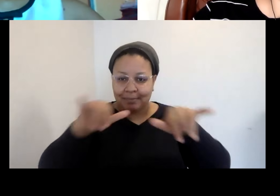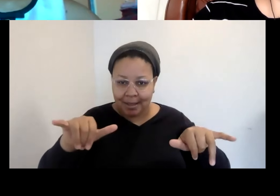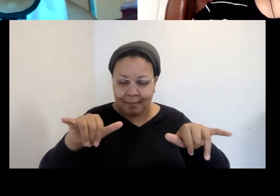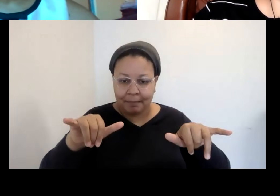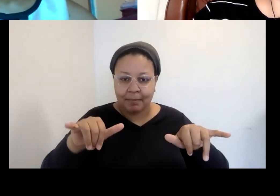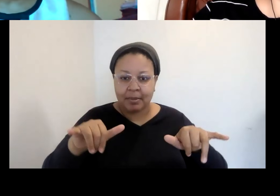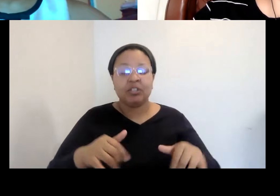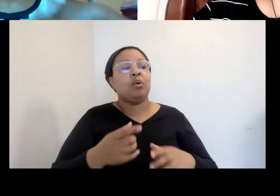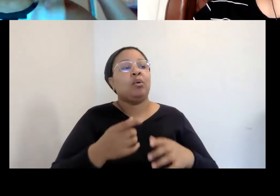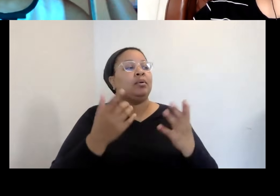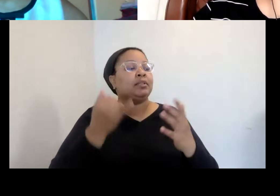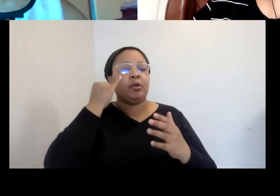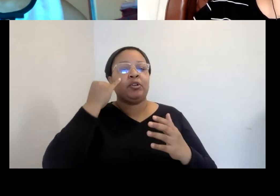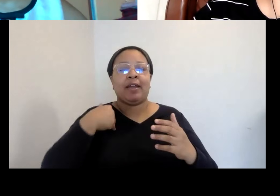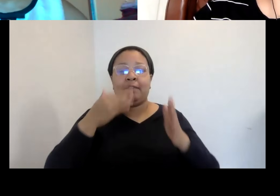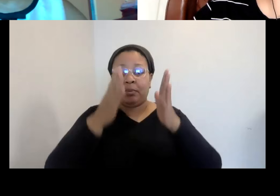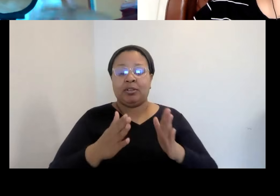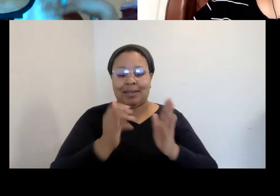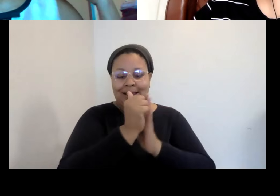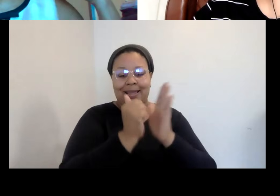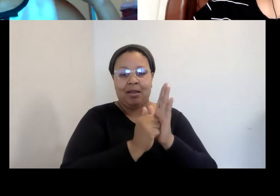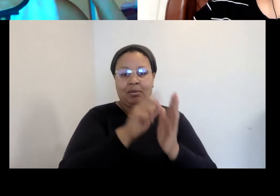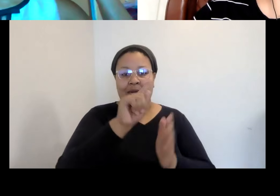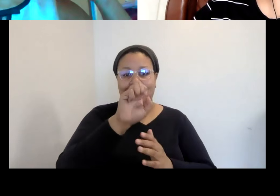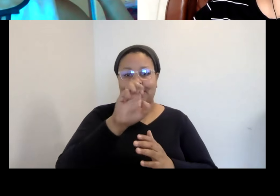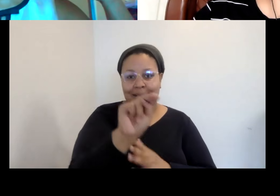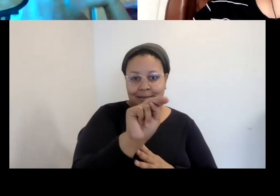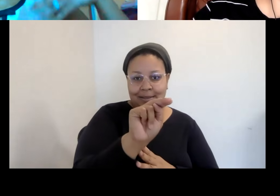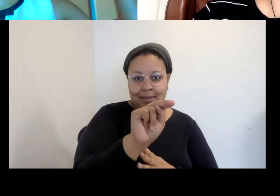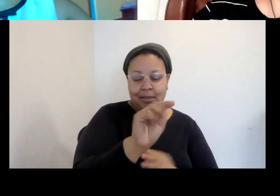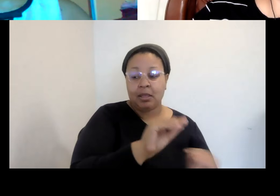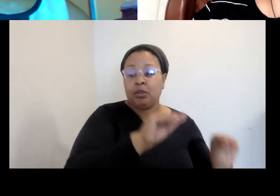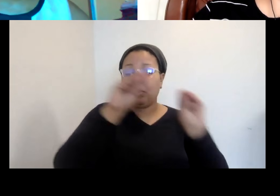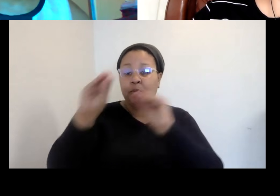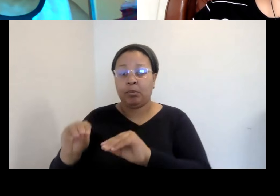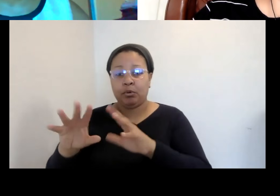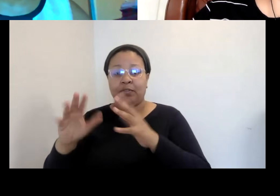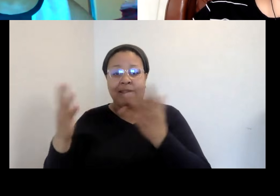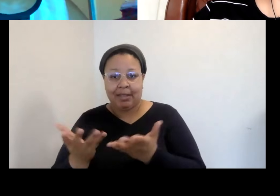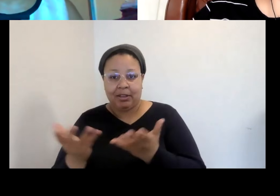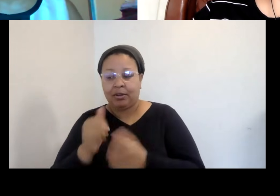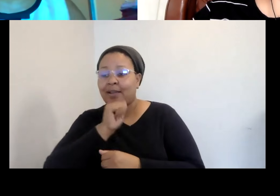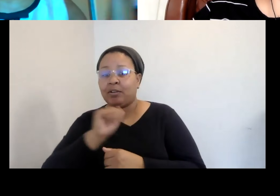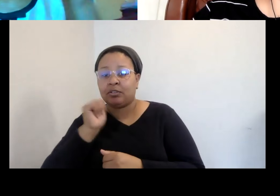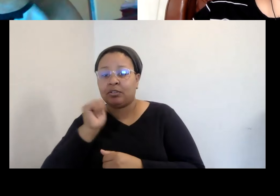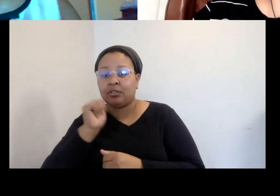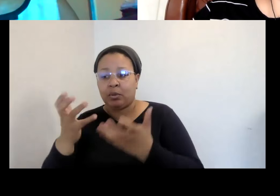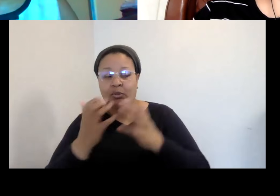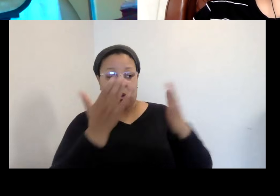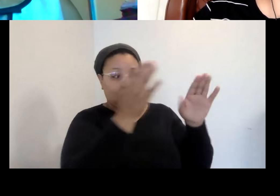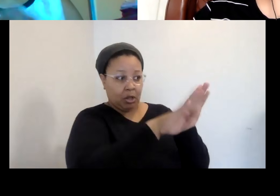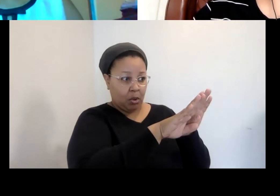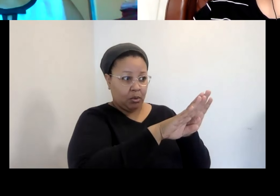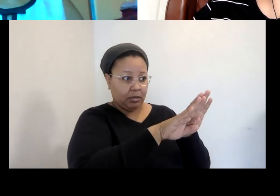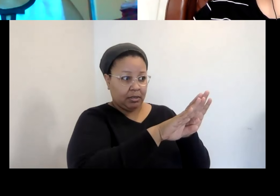account in Tennessee and they move here to Arizona and they decide they want to, you know, close their account in Tennessee and open one in